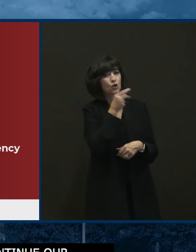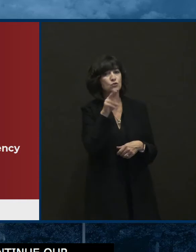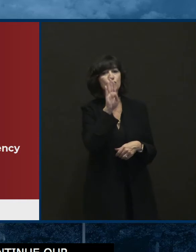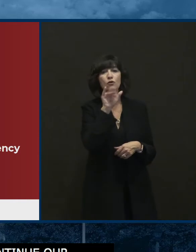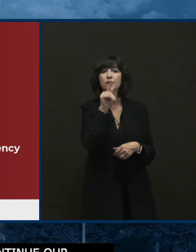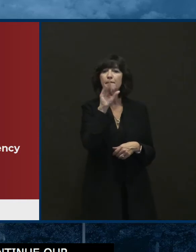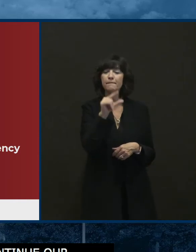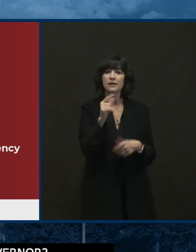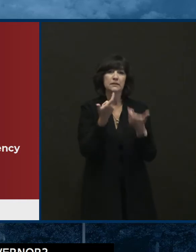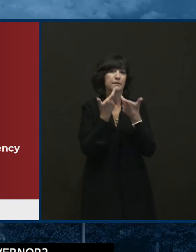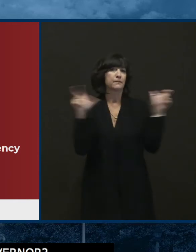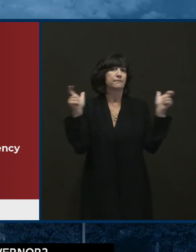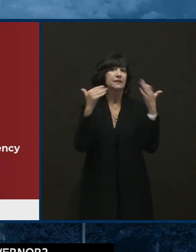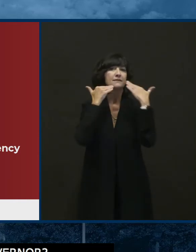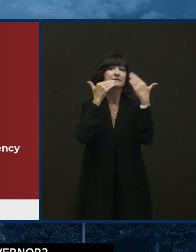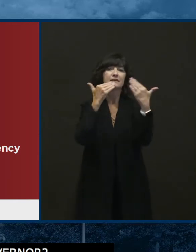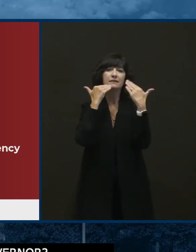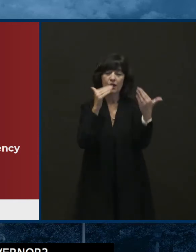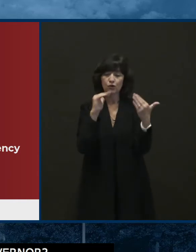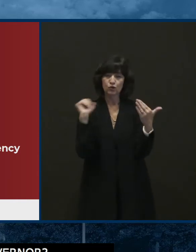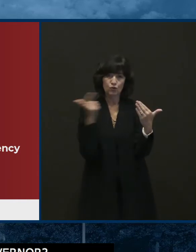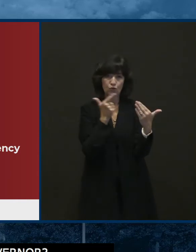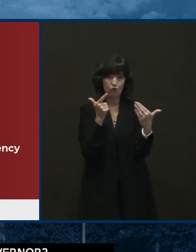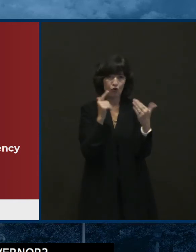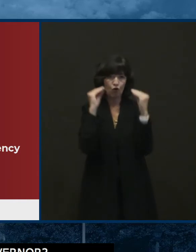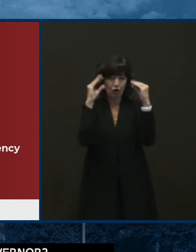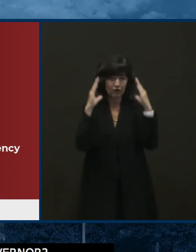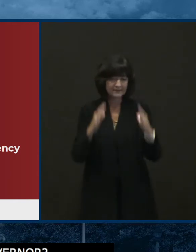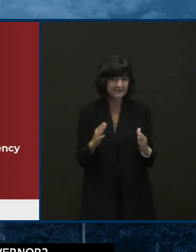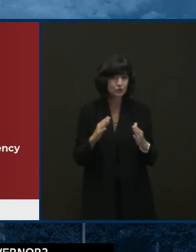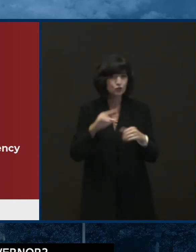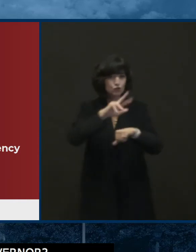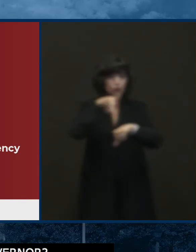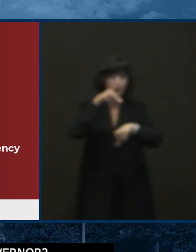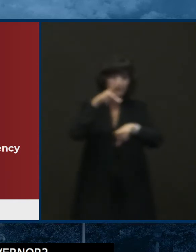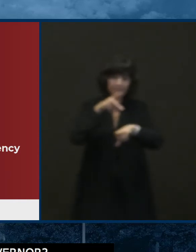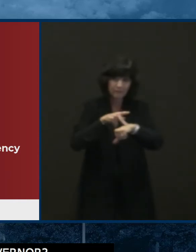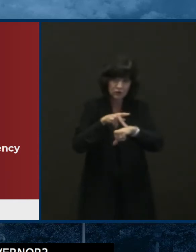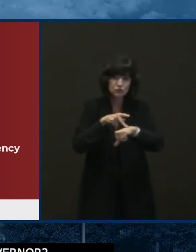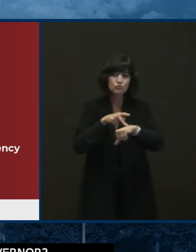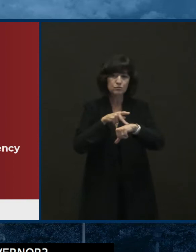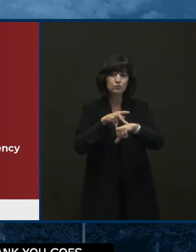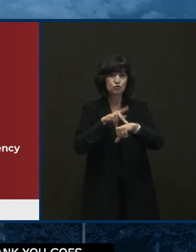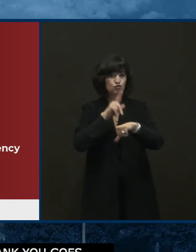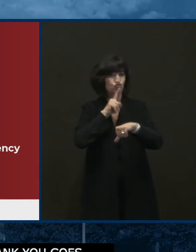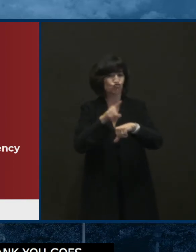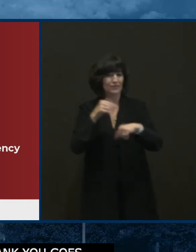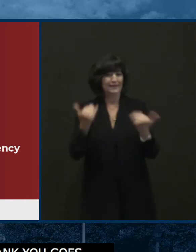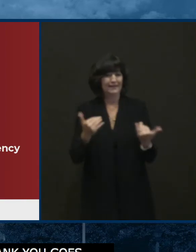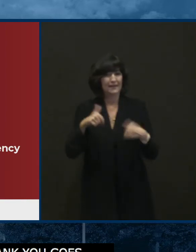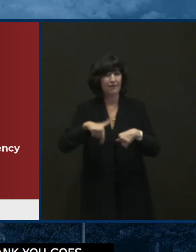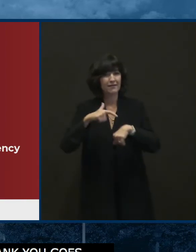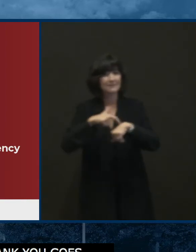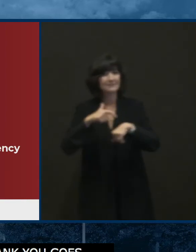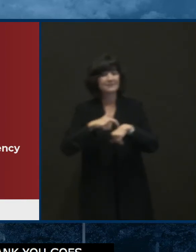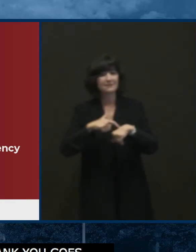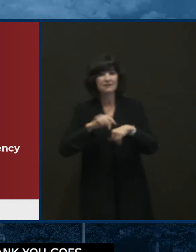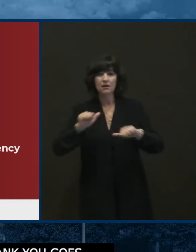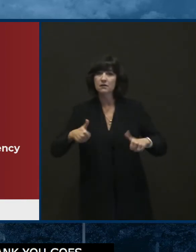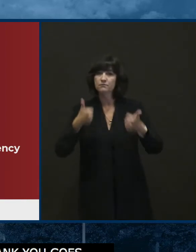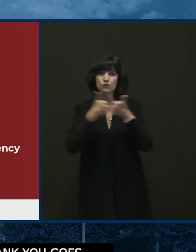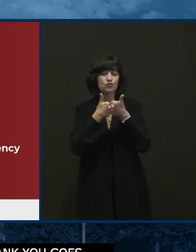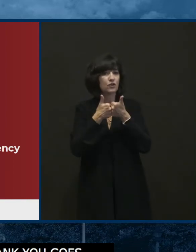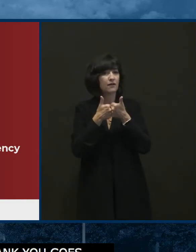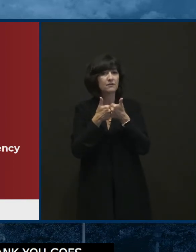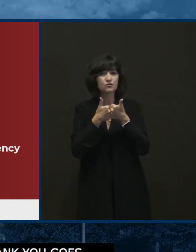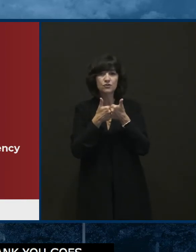the teachers, educators, principals that are really leaning into this very challenging situation as they bring